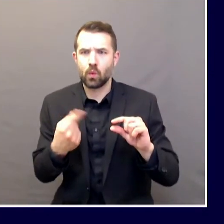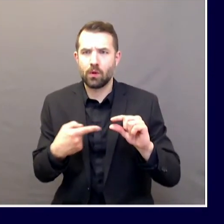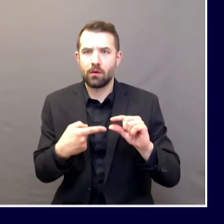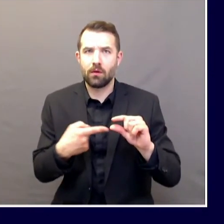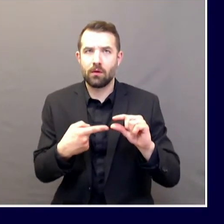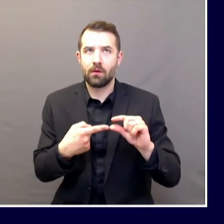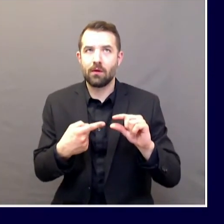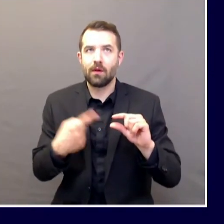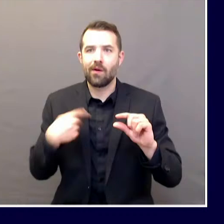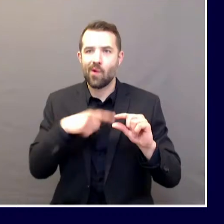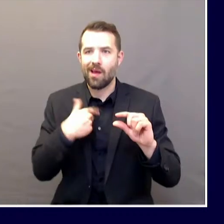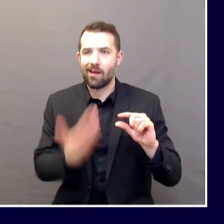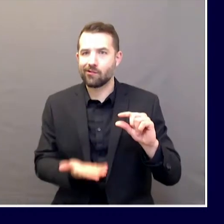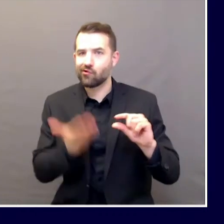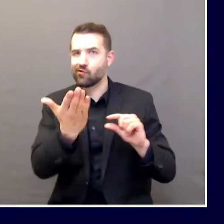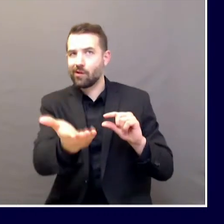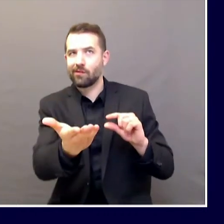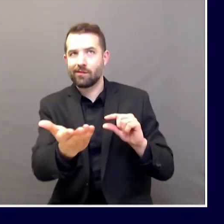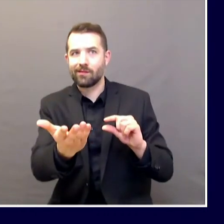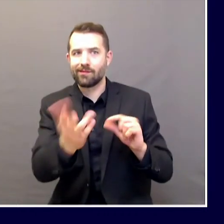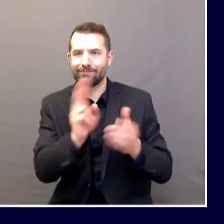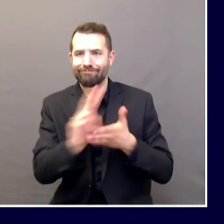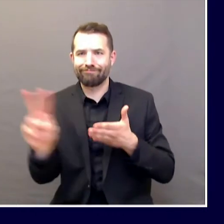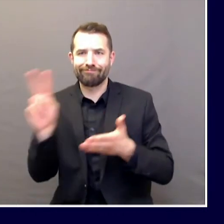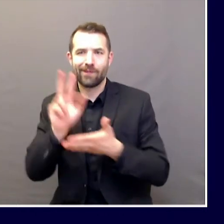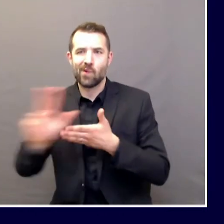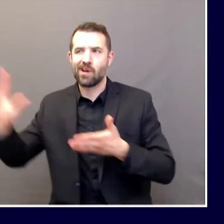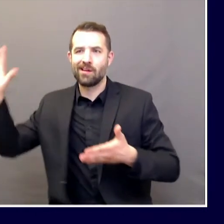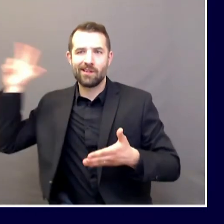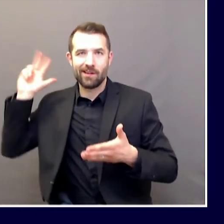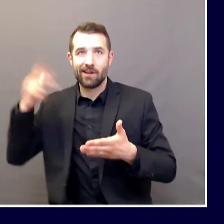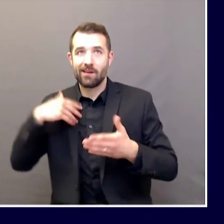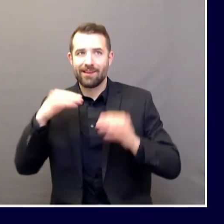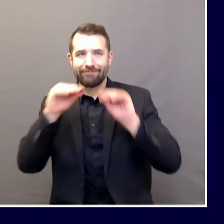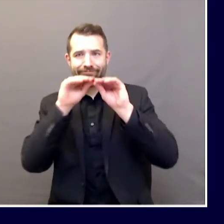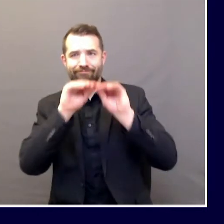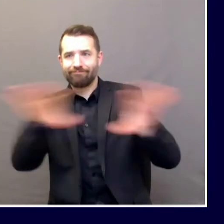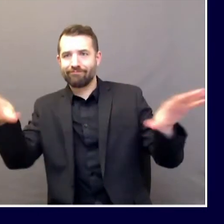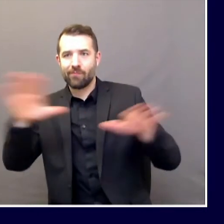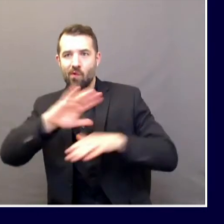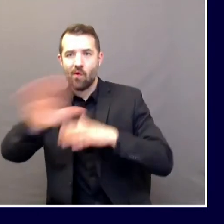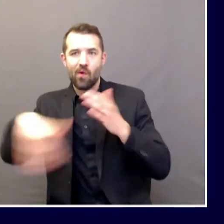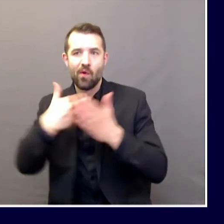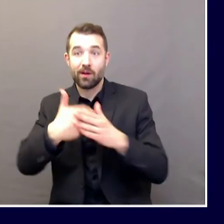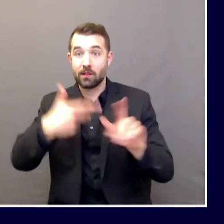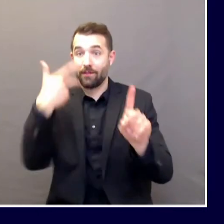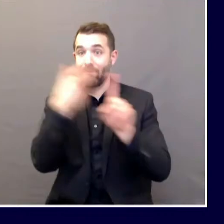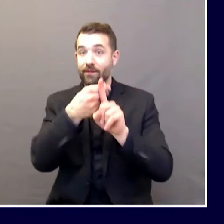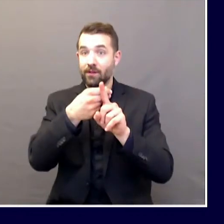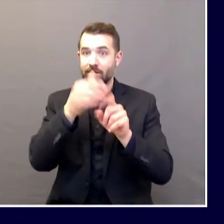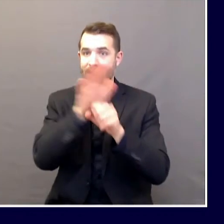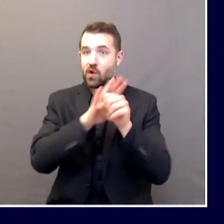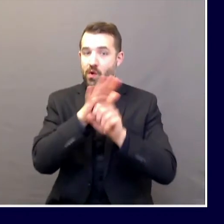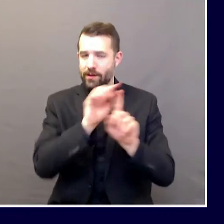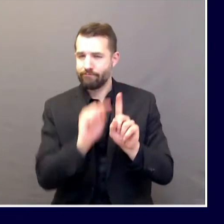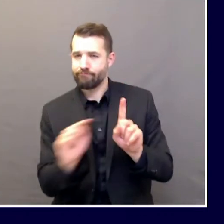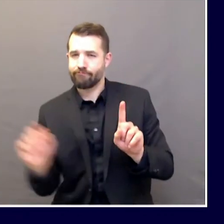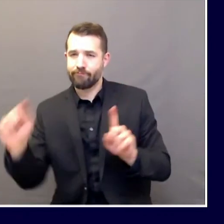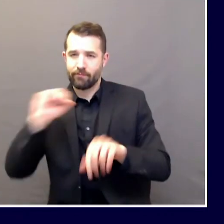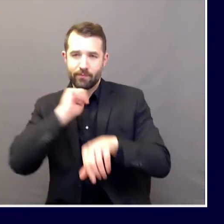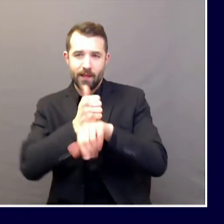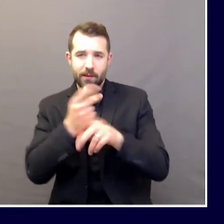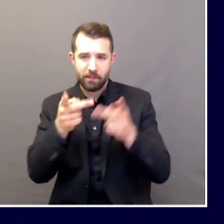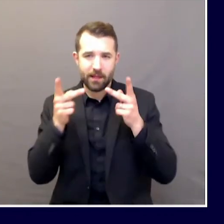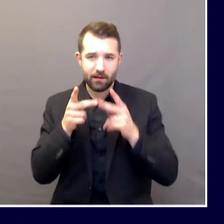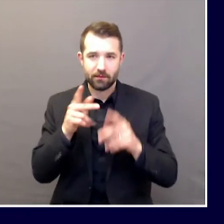gosh, several weeks ago that we distributed to vaccination sites across the state. It's also on our website. That lays out